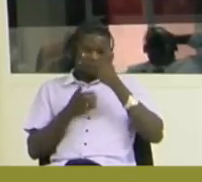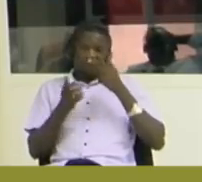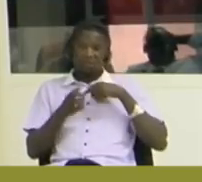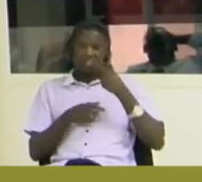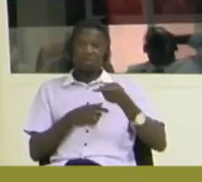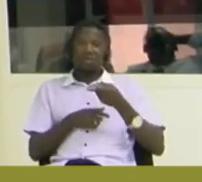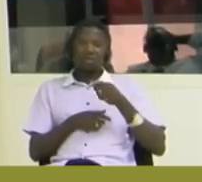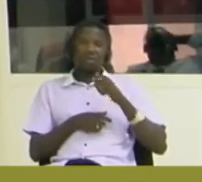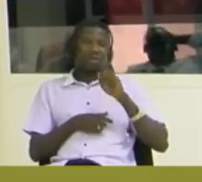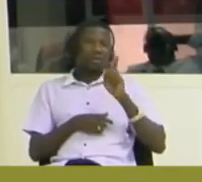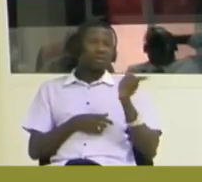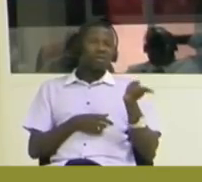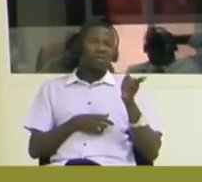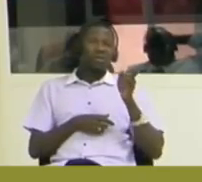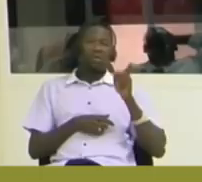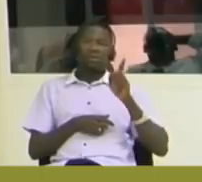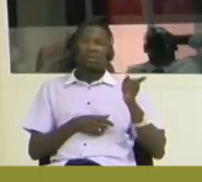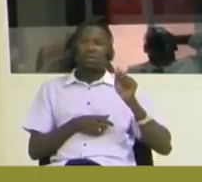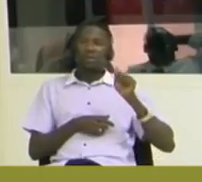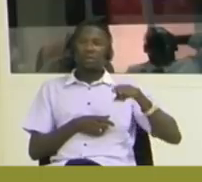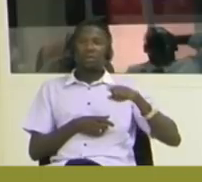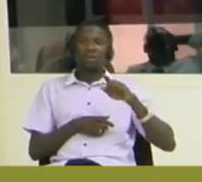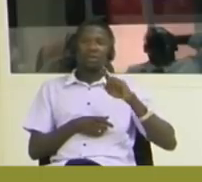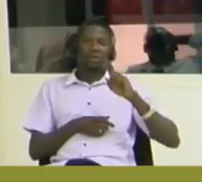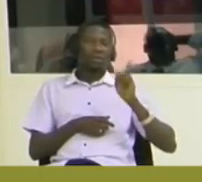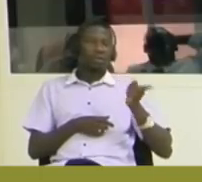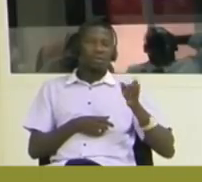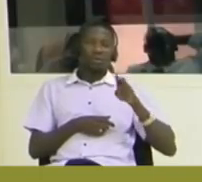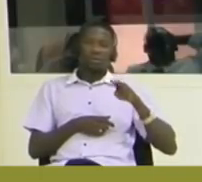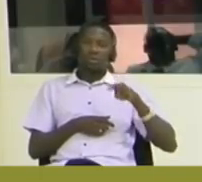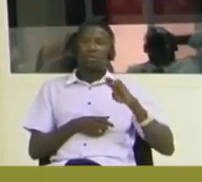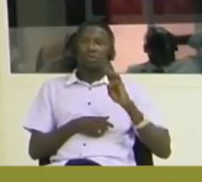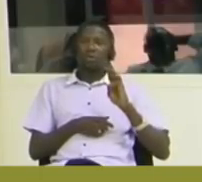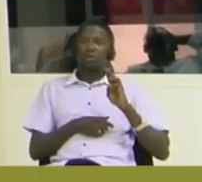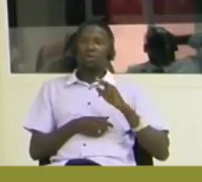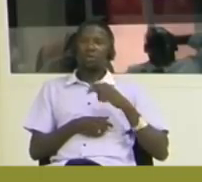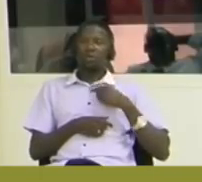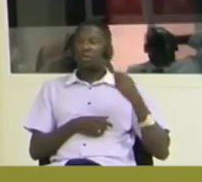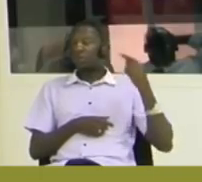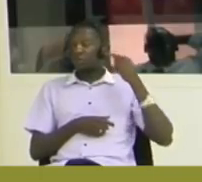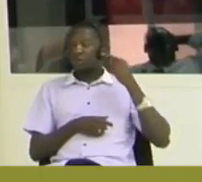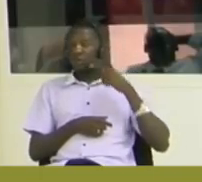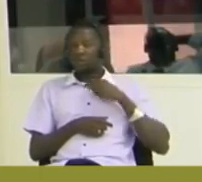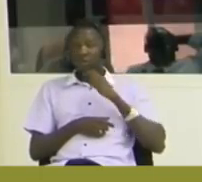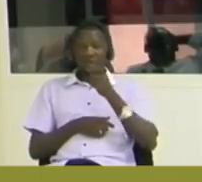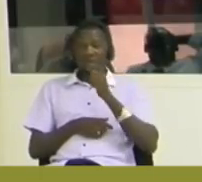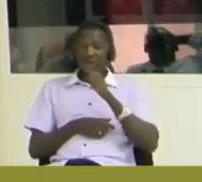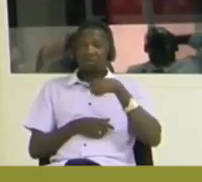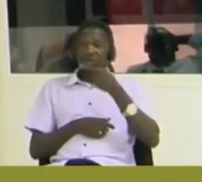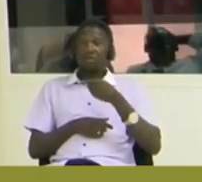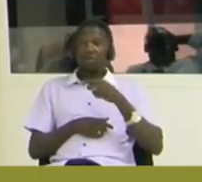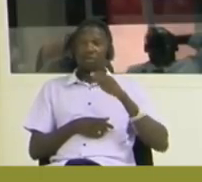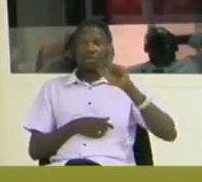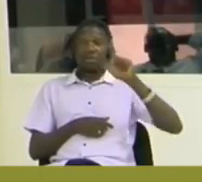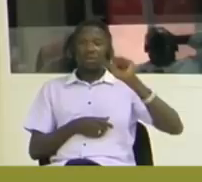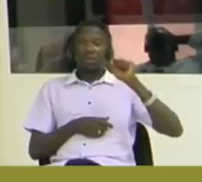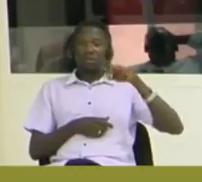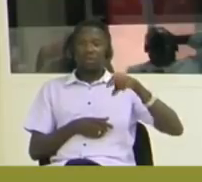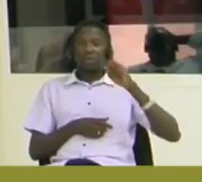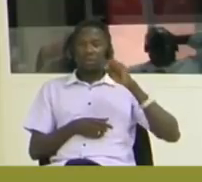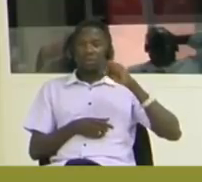Jangom, but the audio is the interrogation of Lamindur. So the OV van